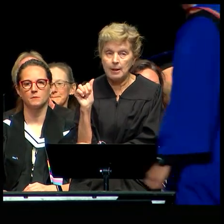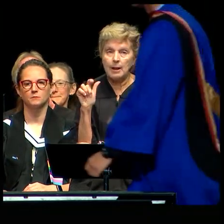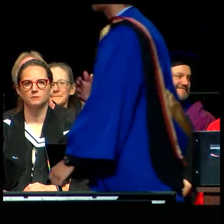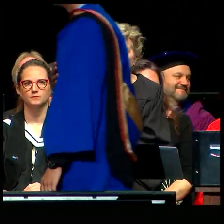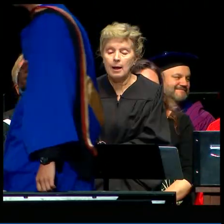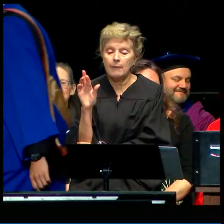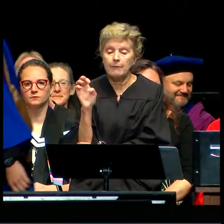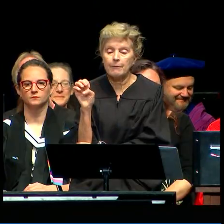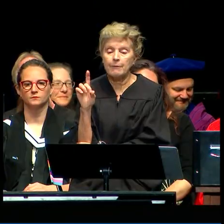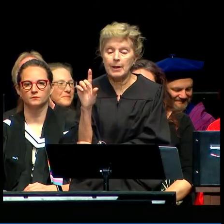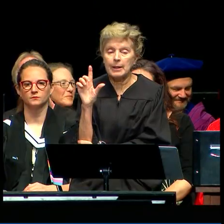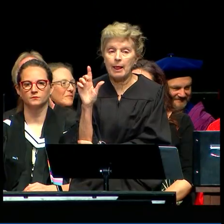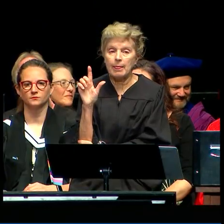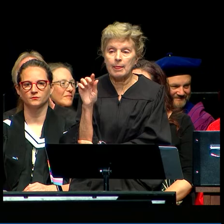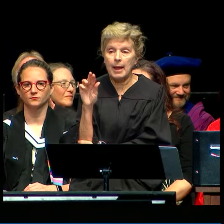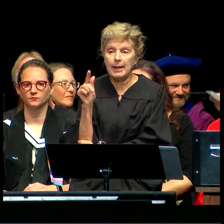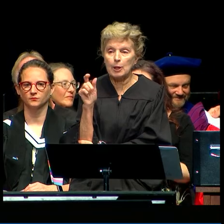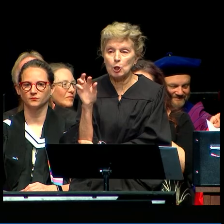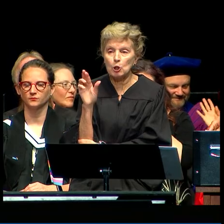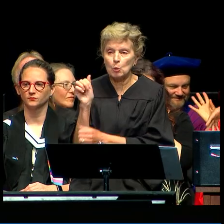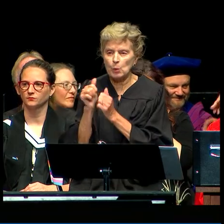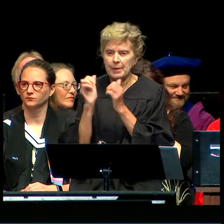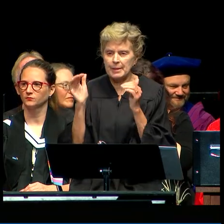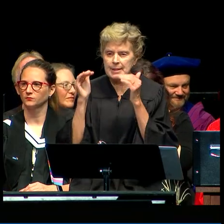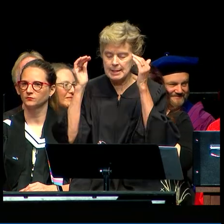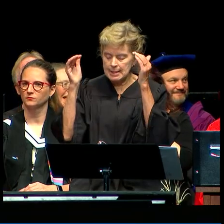Alfred Langer, with distinction.